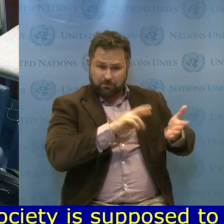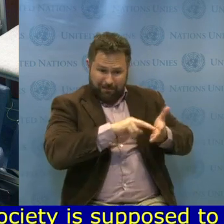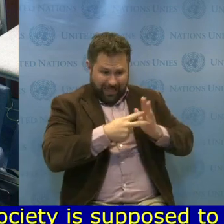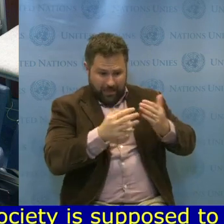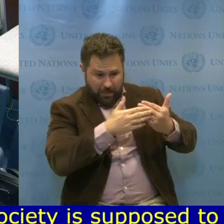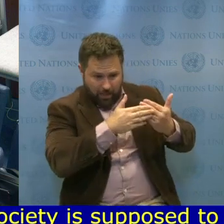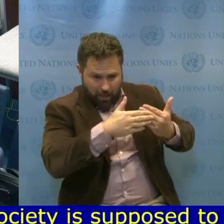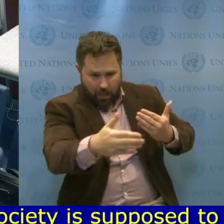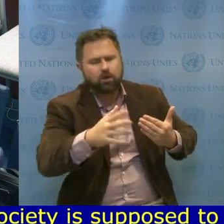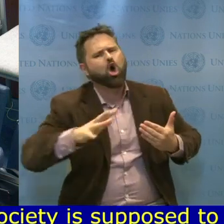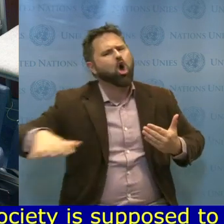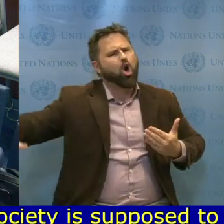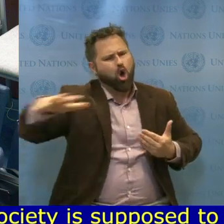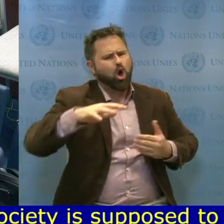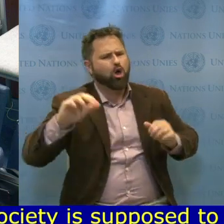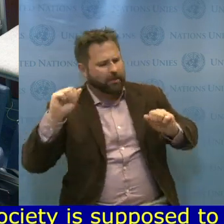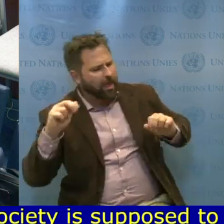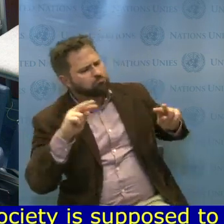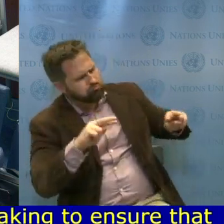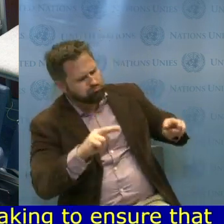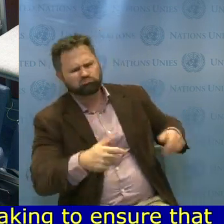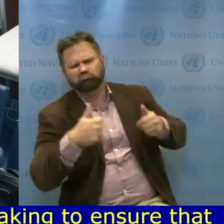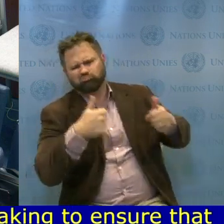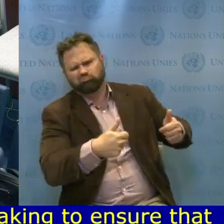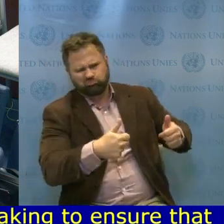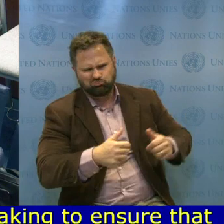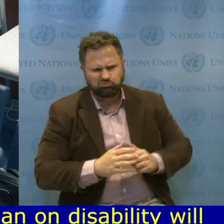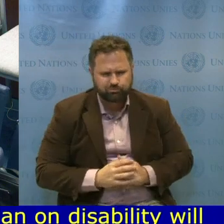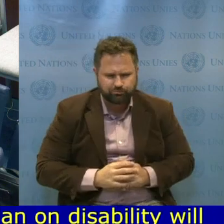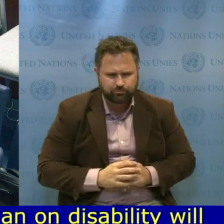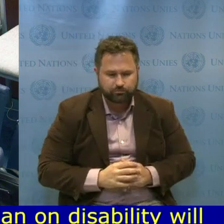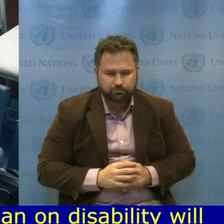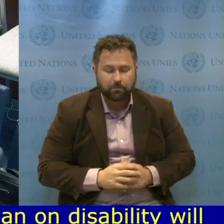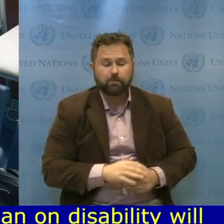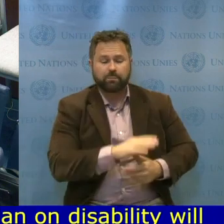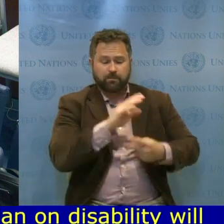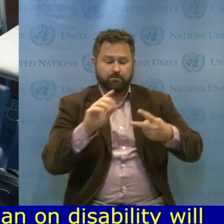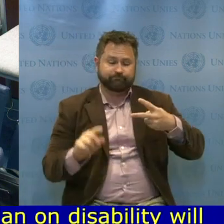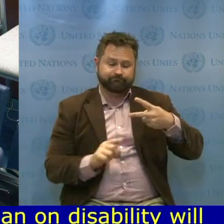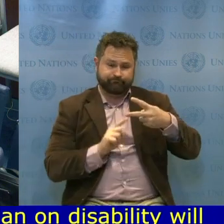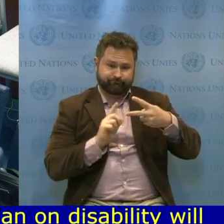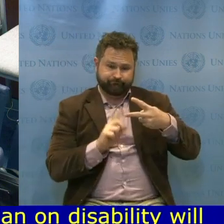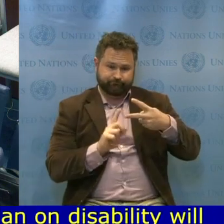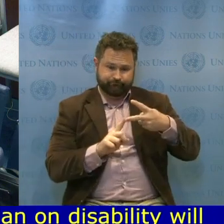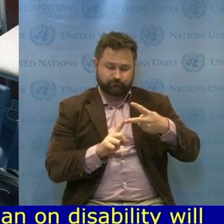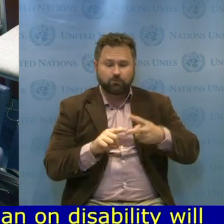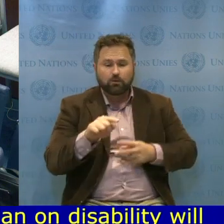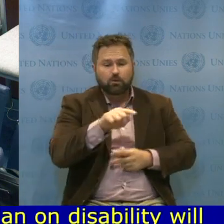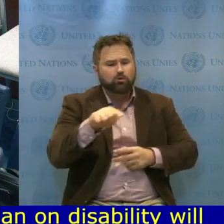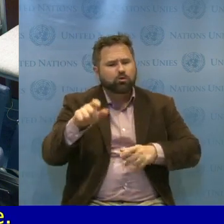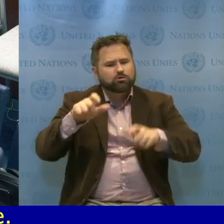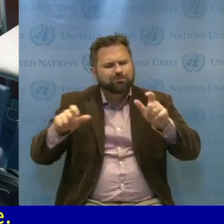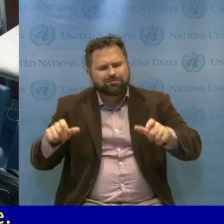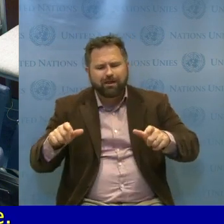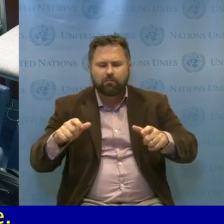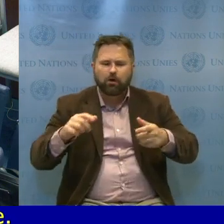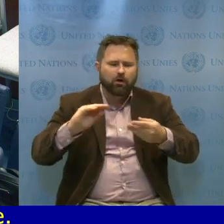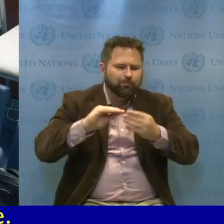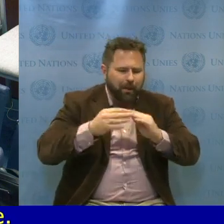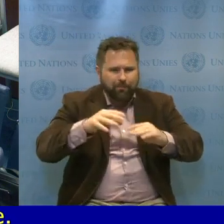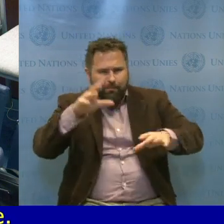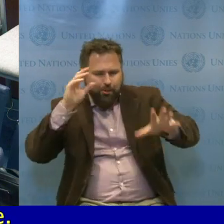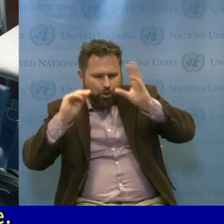possible. Second, I would like to stress the importance of informing people with learning disabilities about the full text of the